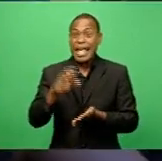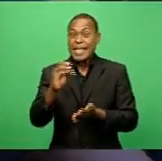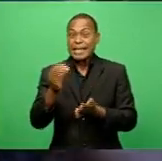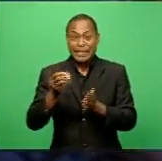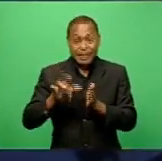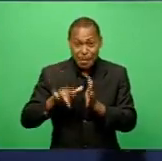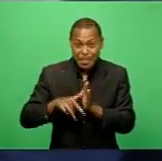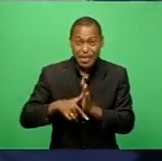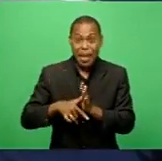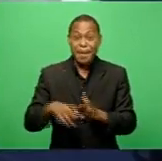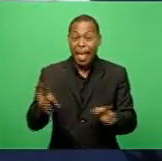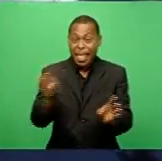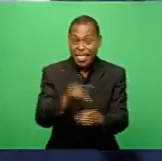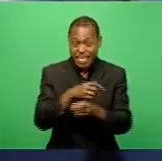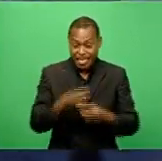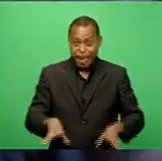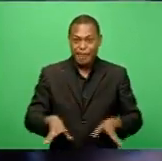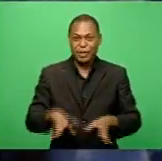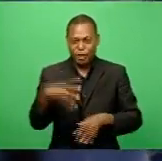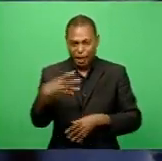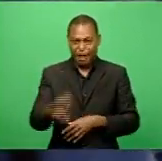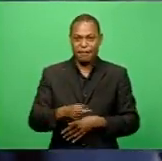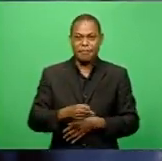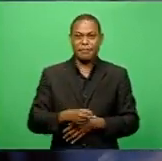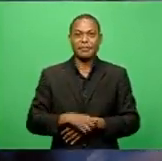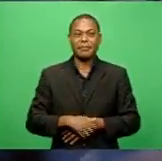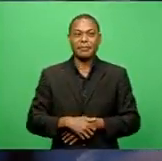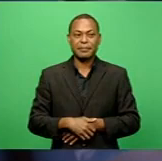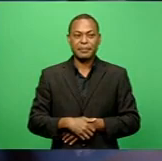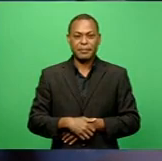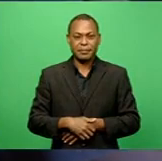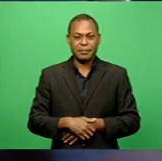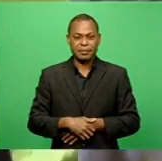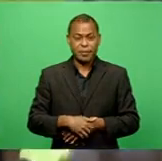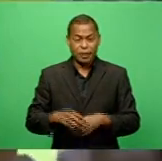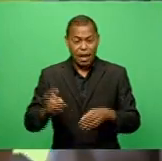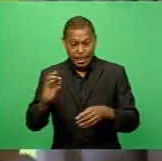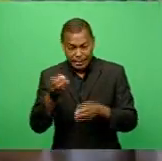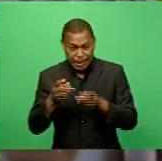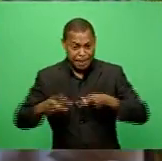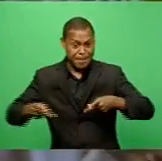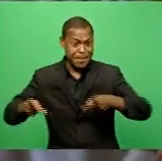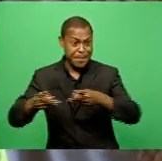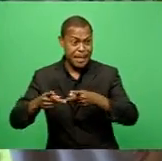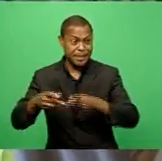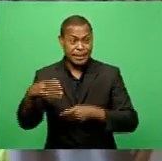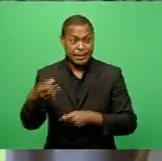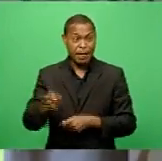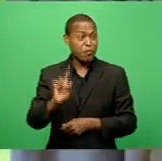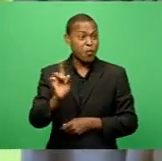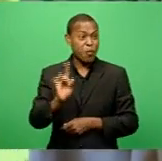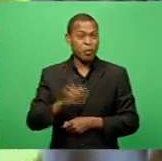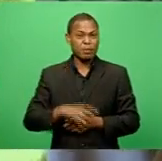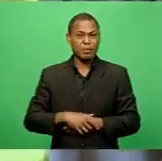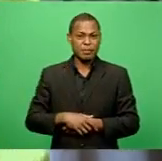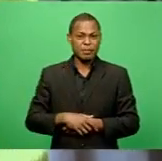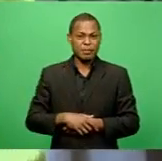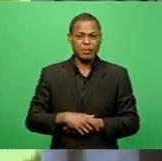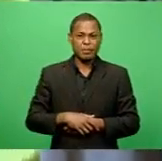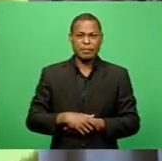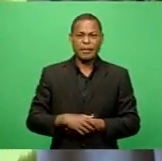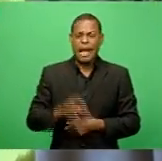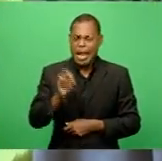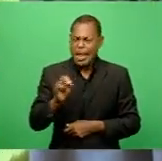of damage caused by TC Yasa. You see some places where all they want is water. Some places want water